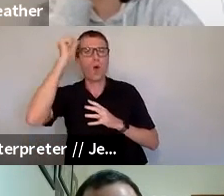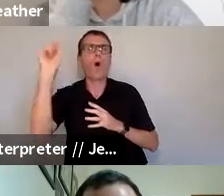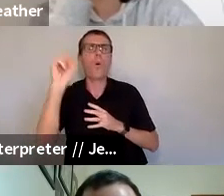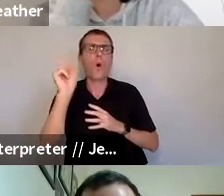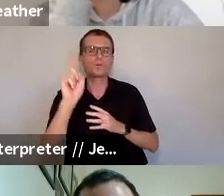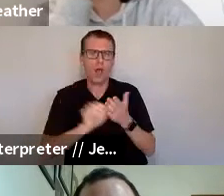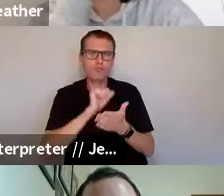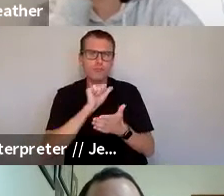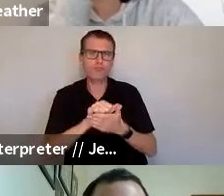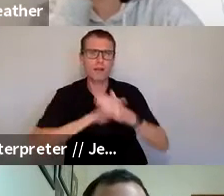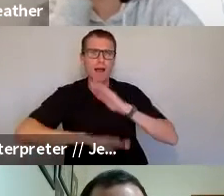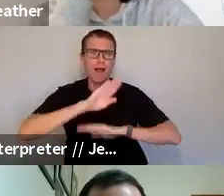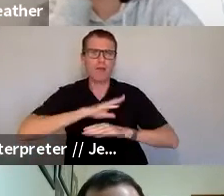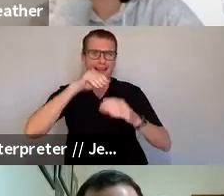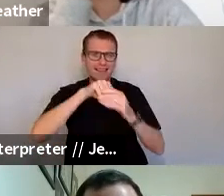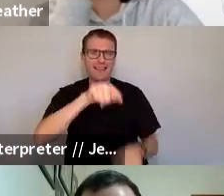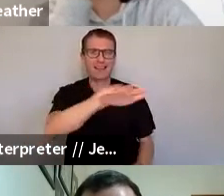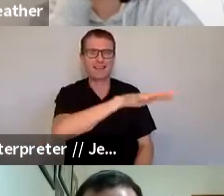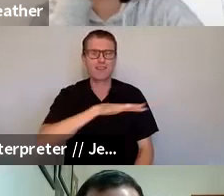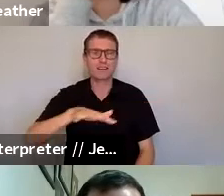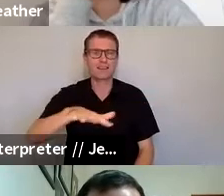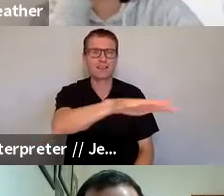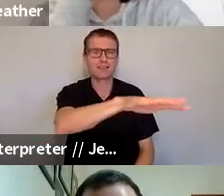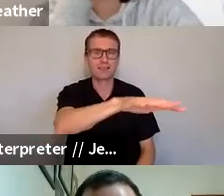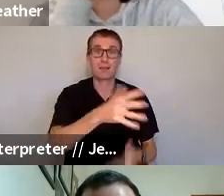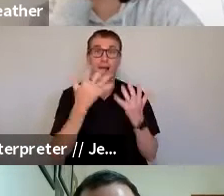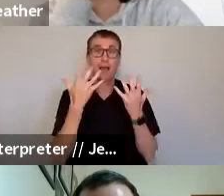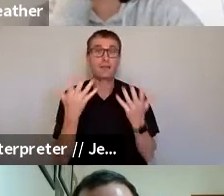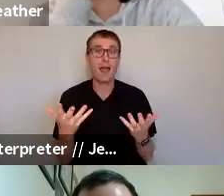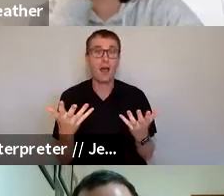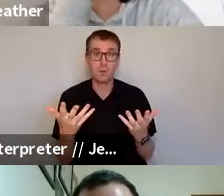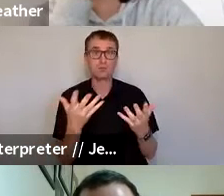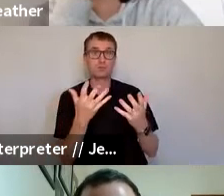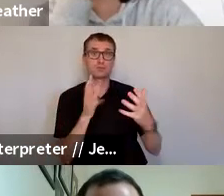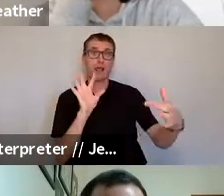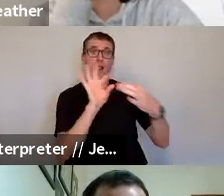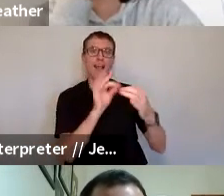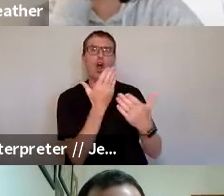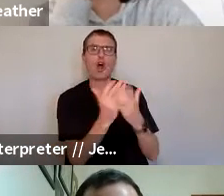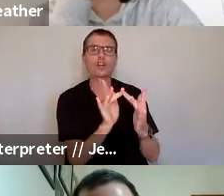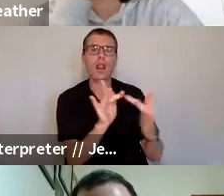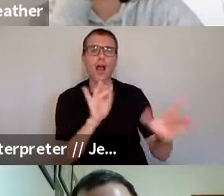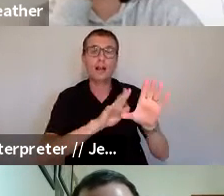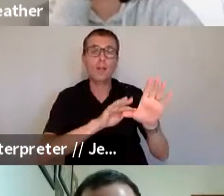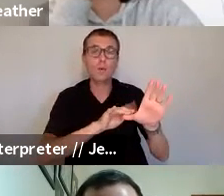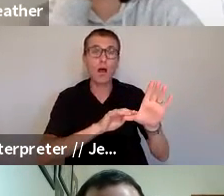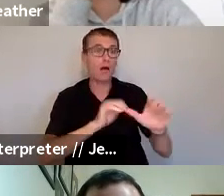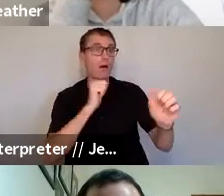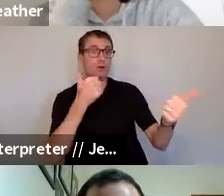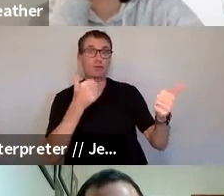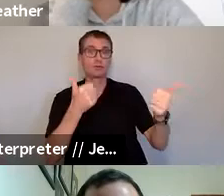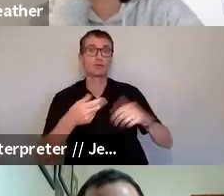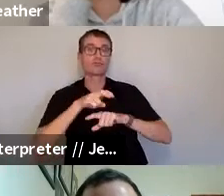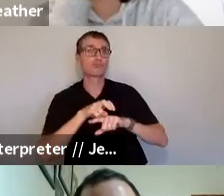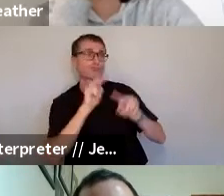to explore the art without all of those things impacting on their ability to check it out and to see